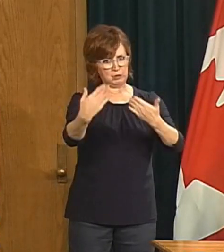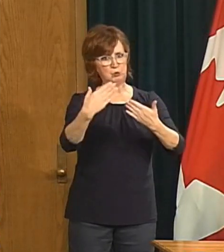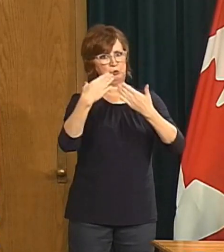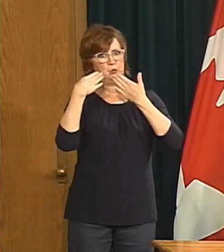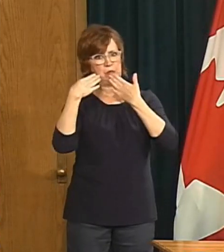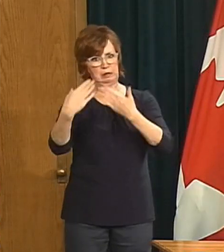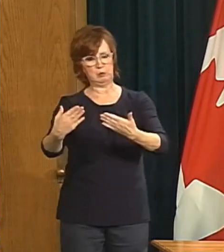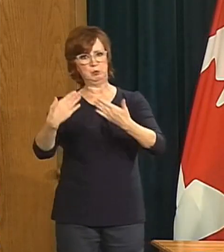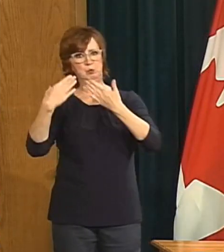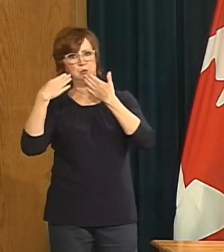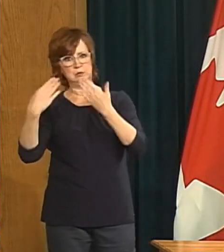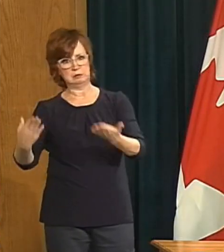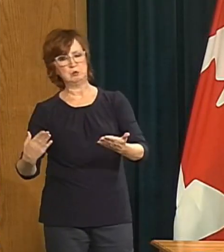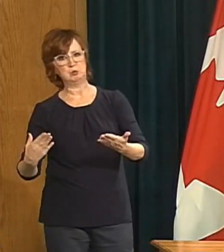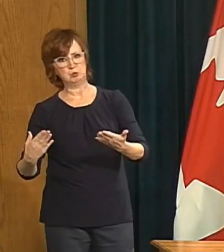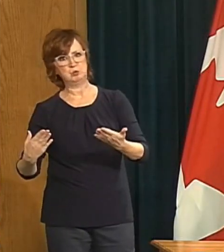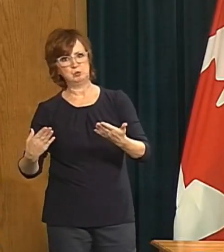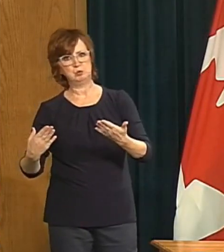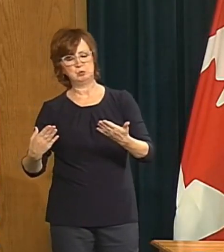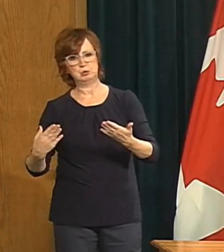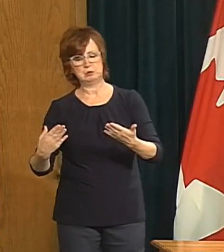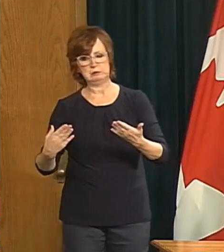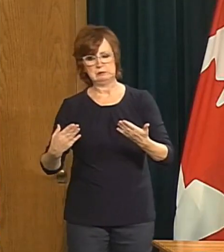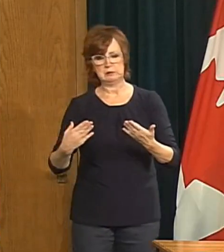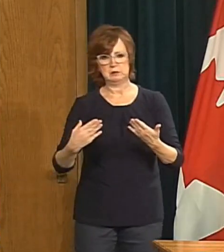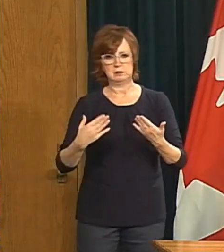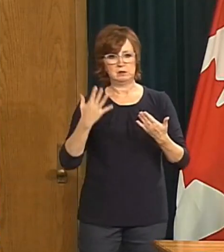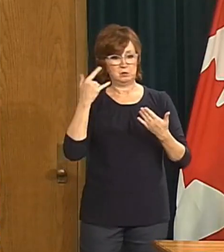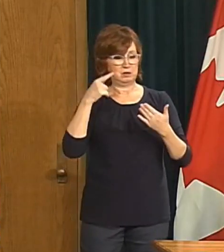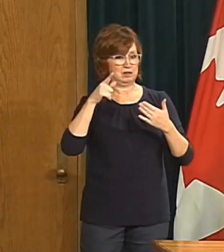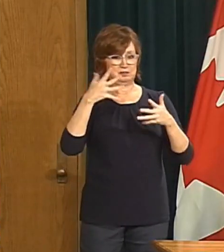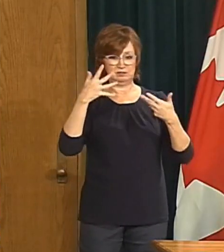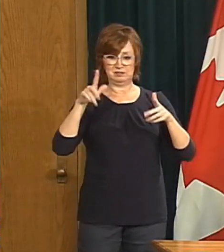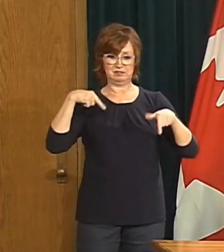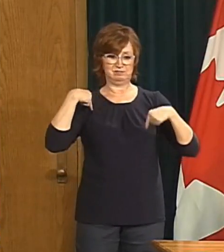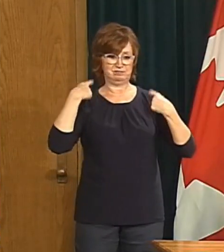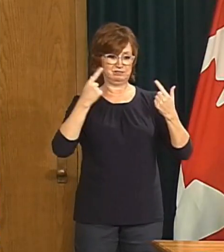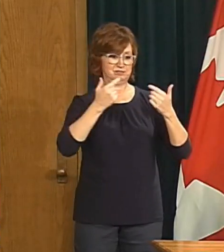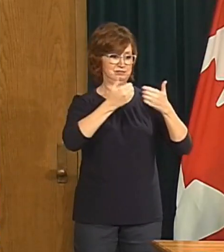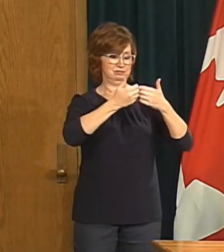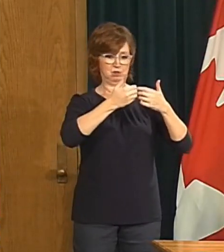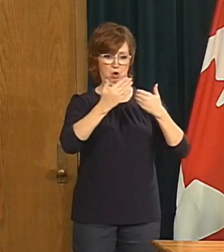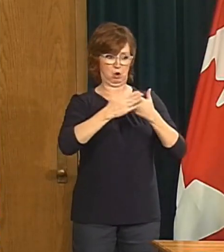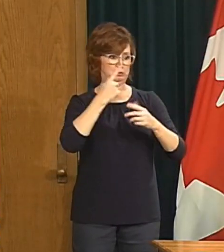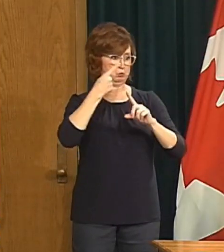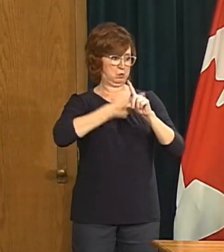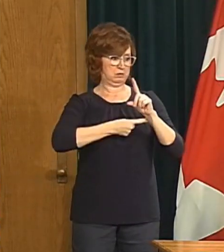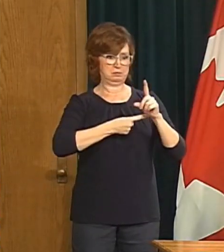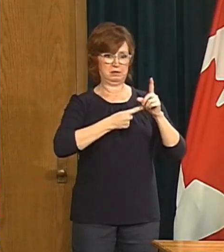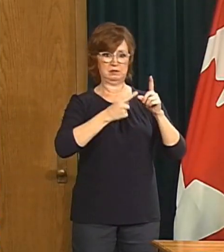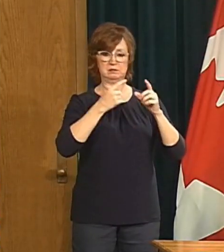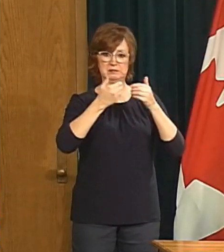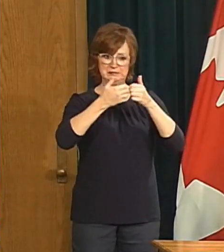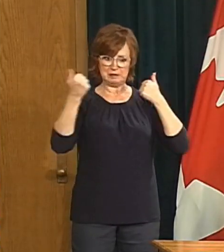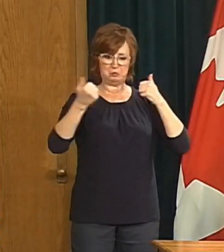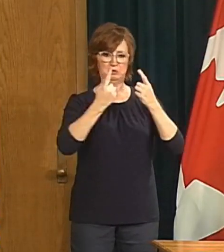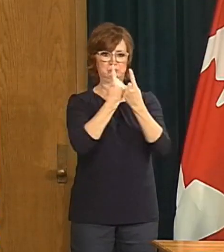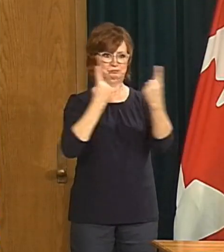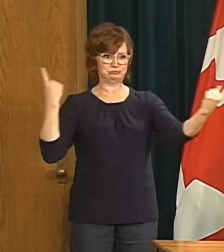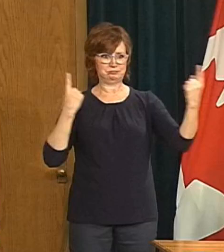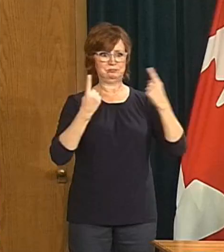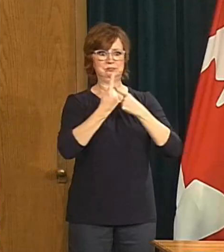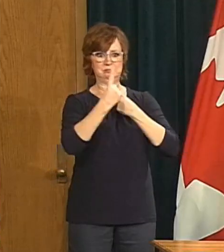practicing the physical distancing measures that we've had in place now for almost a month. You have a follow-up,